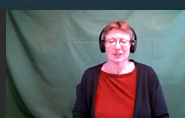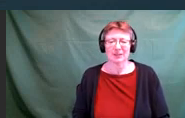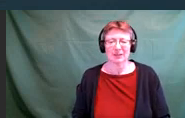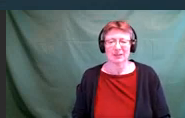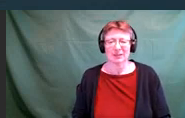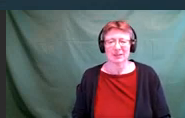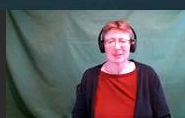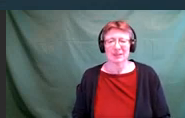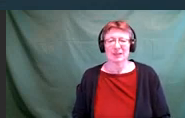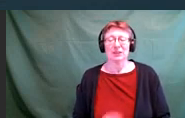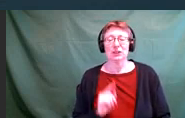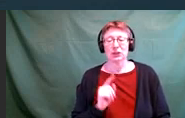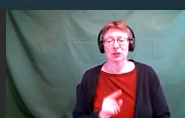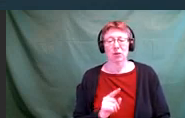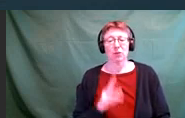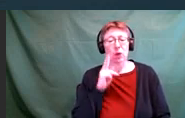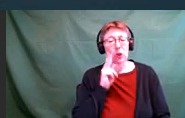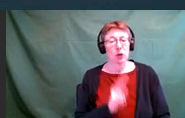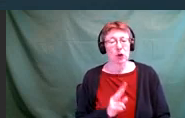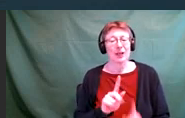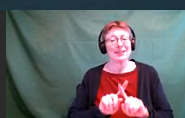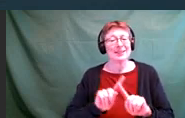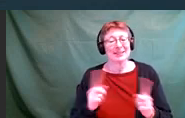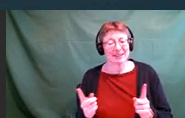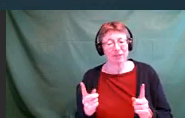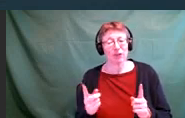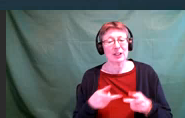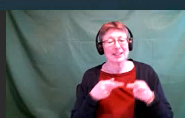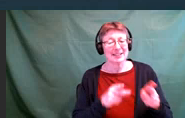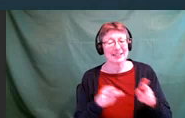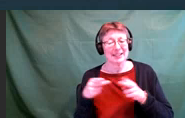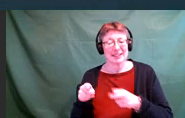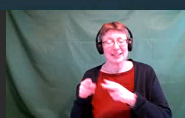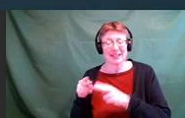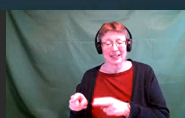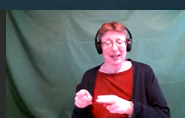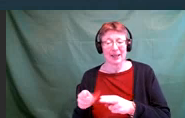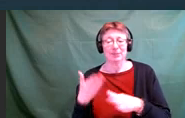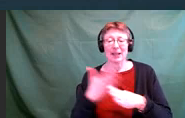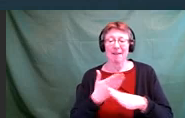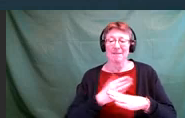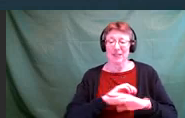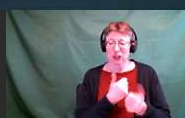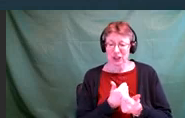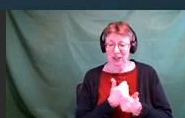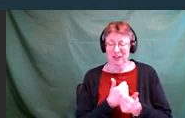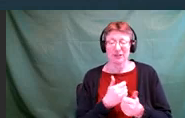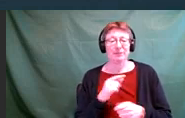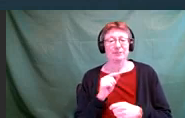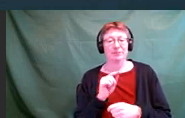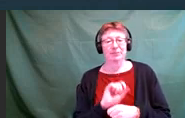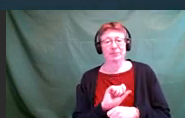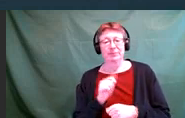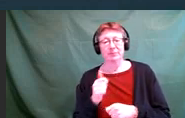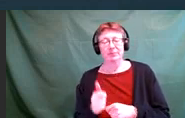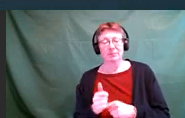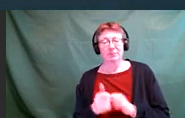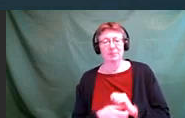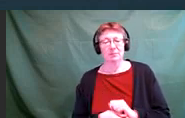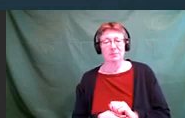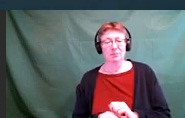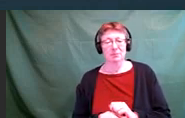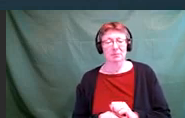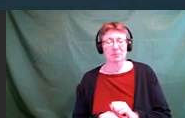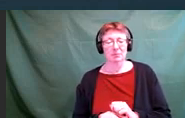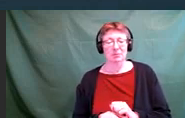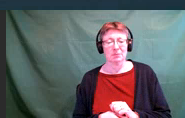So we'll look at the different types of efficiencies, and then the chapter looks at